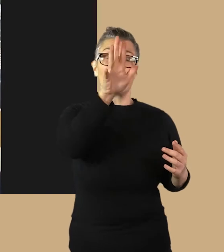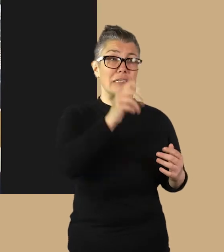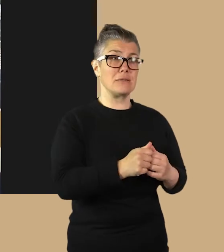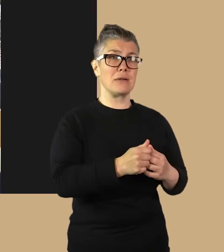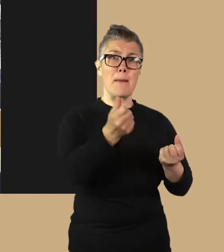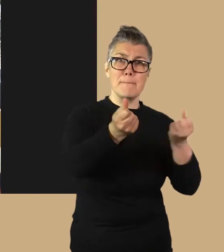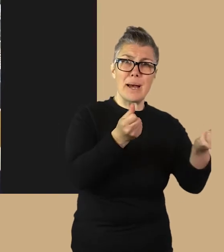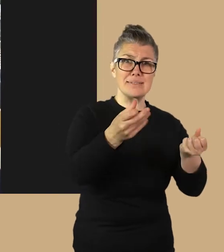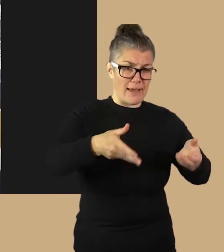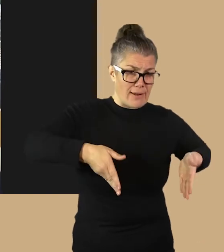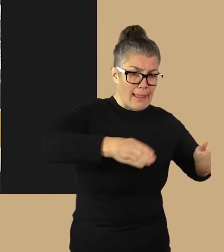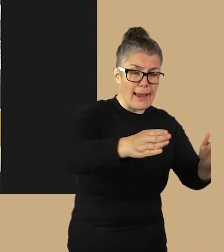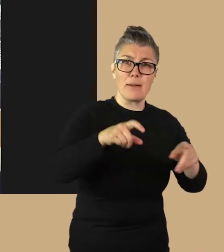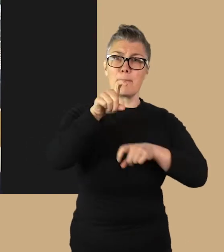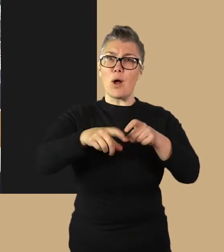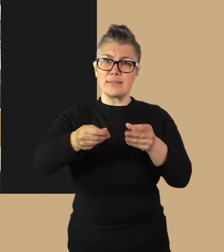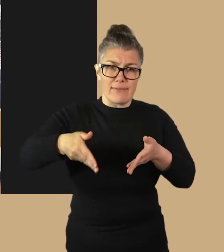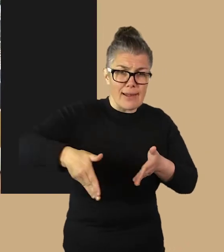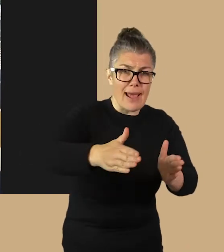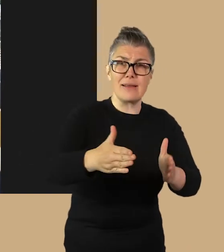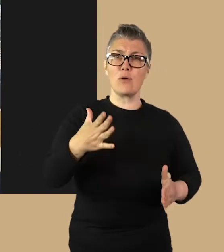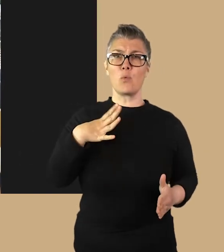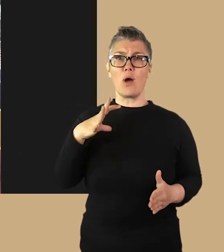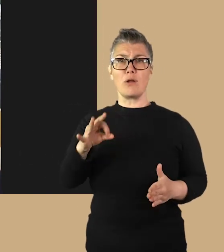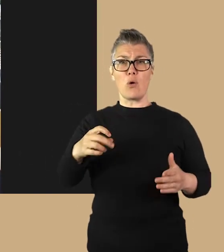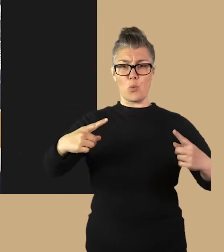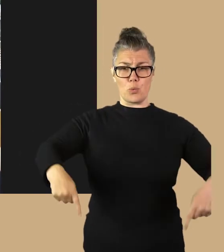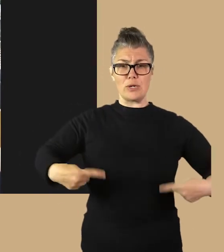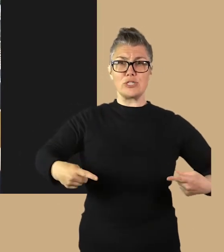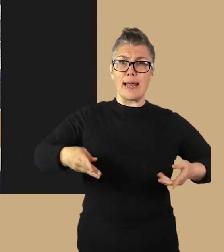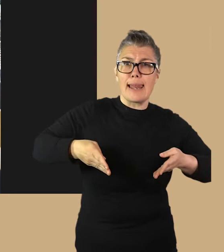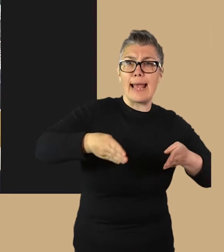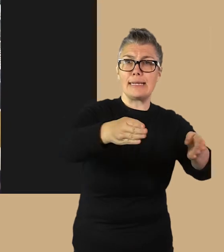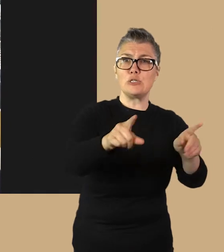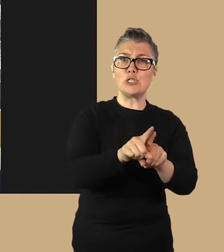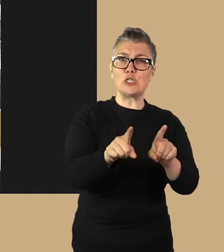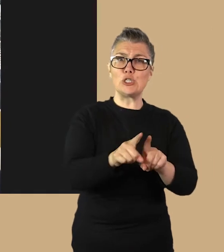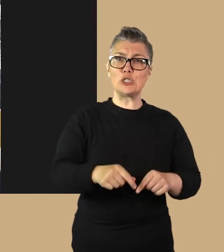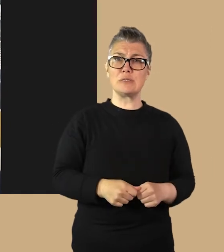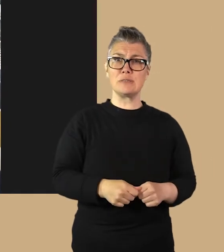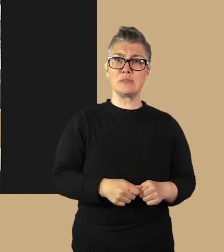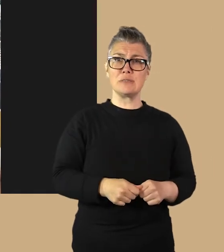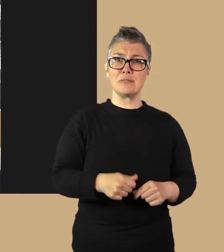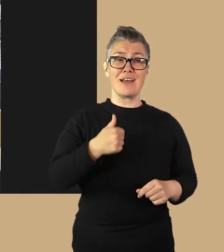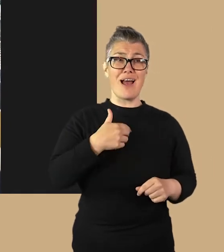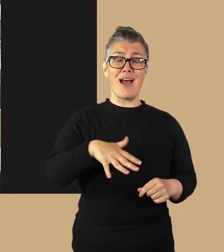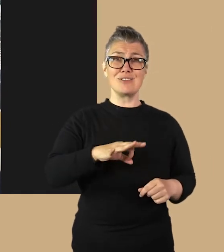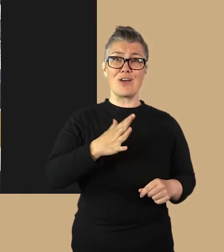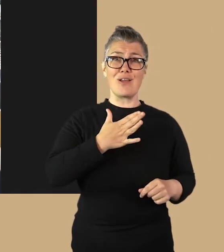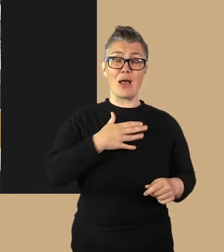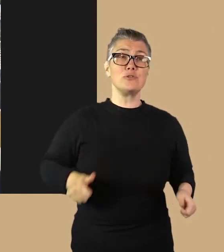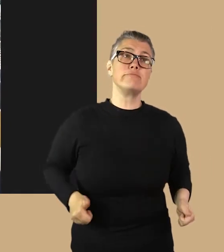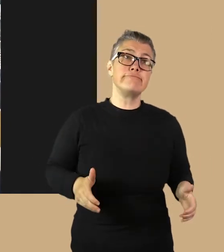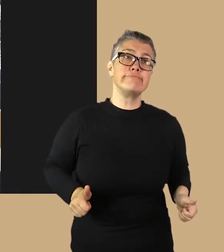don't wheelchairs and bikes have their own lane? Why are there's not a wheelchair lane? So I'm not running into people every 30